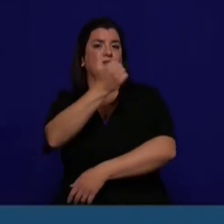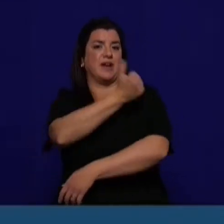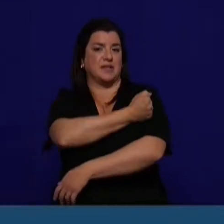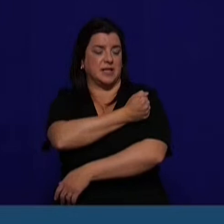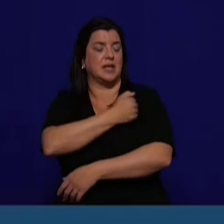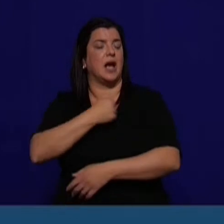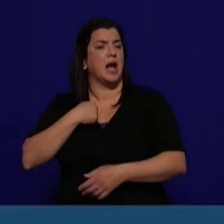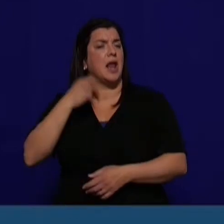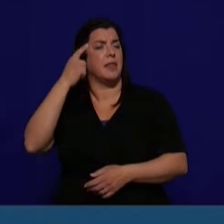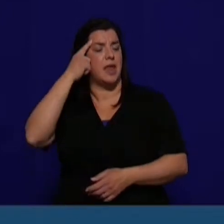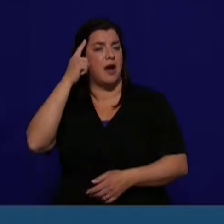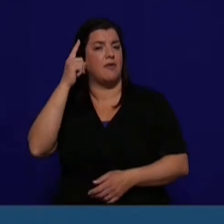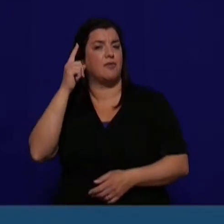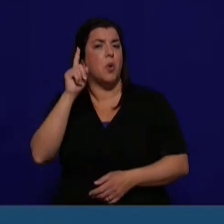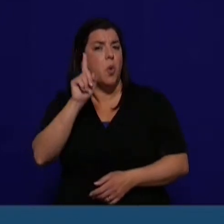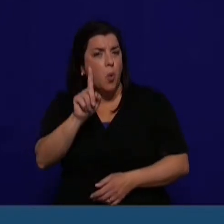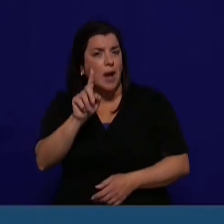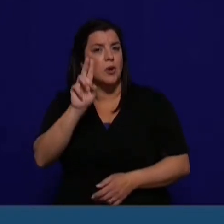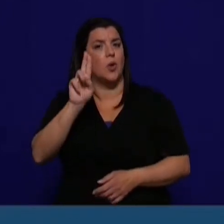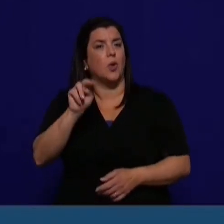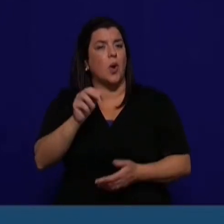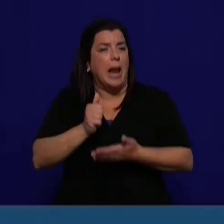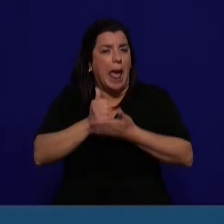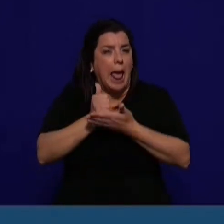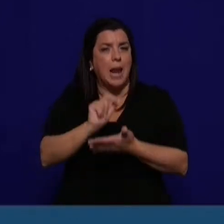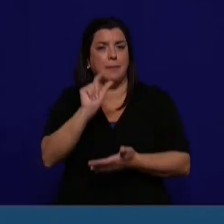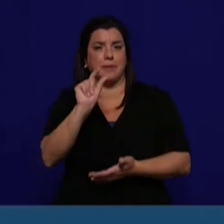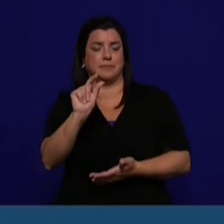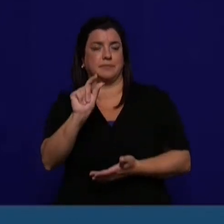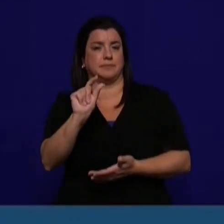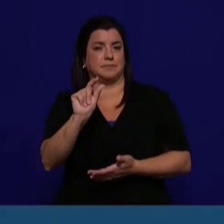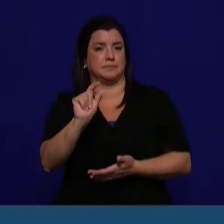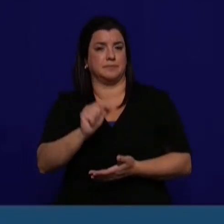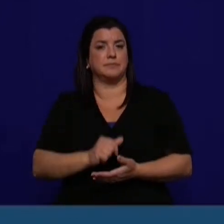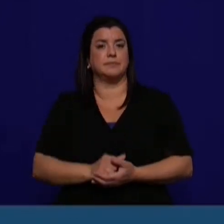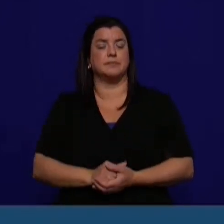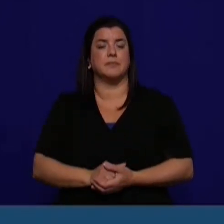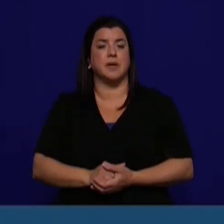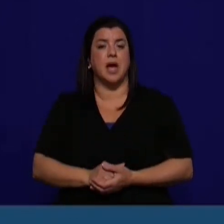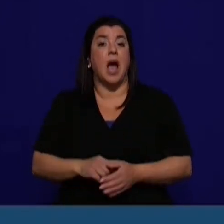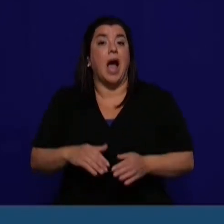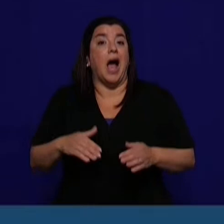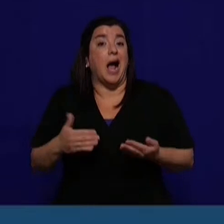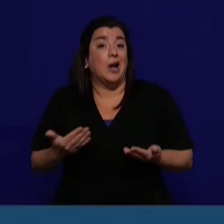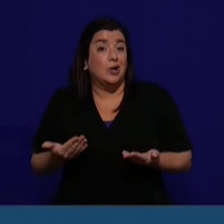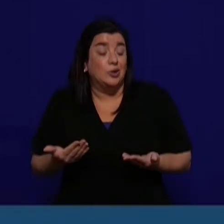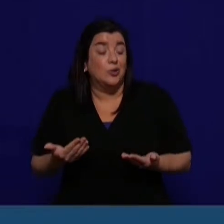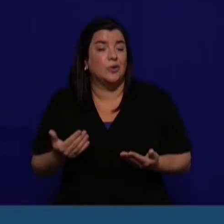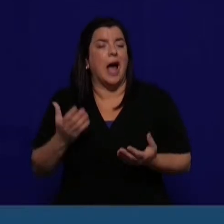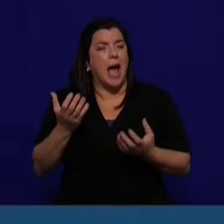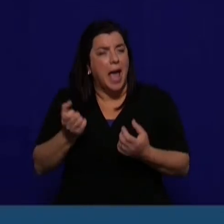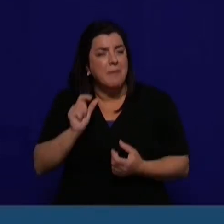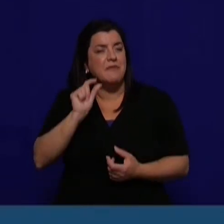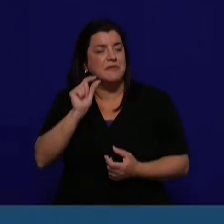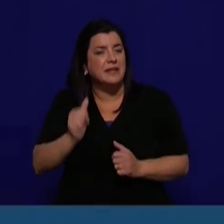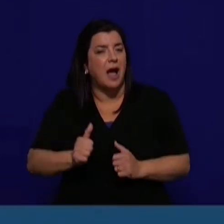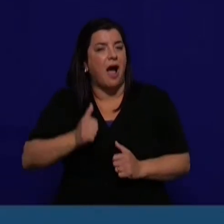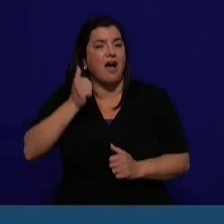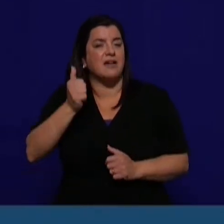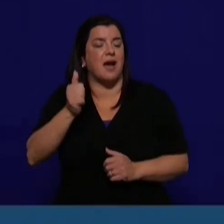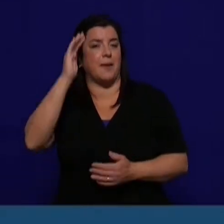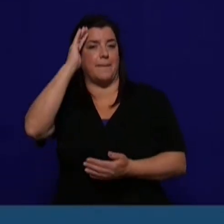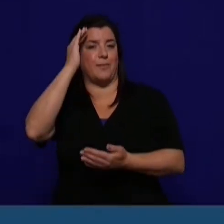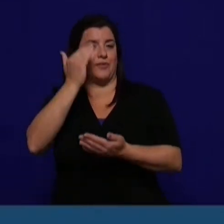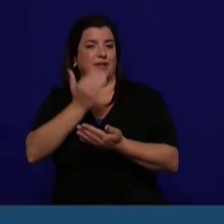tkun qiegħda tagħtik protezzjoni li hija tajba ħafna. U allura hemmhekk issa għandna protezzjoni iżjed ukoll